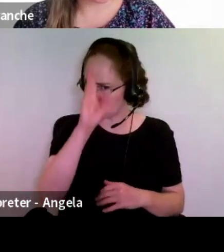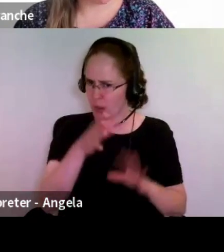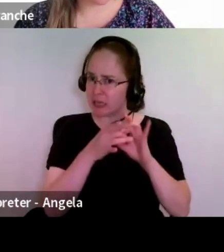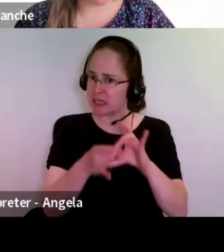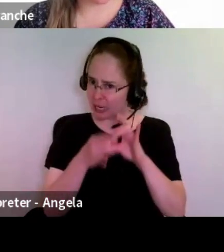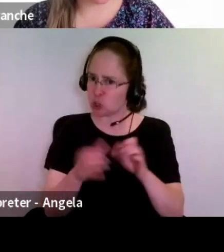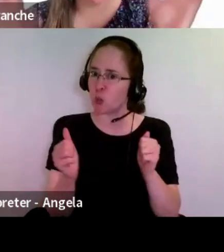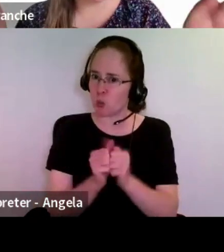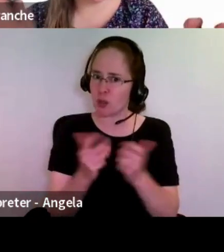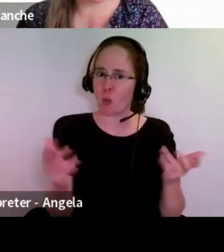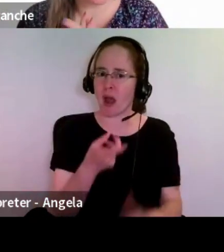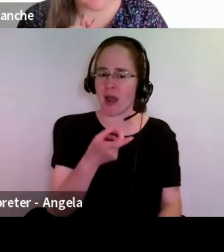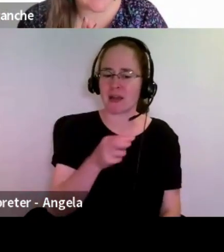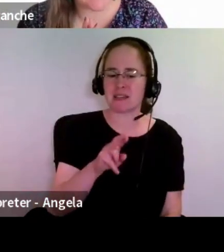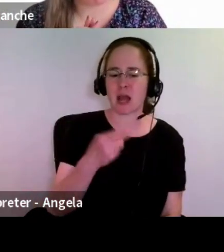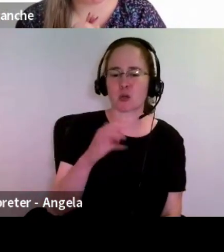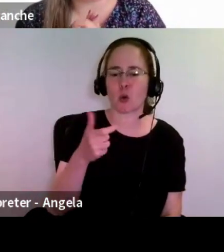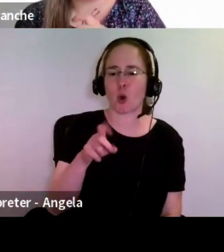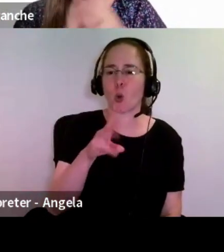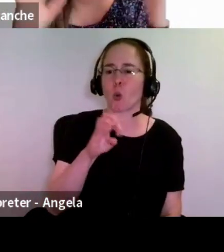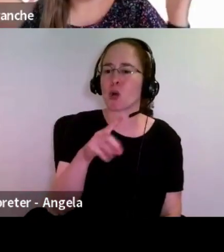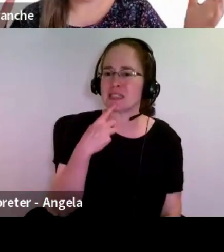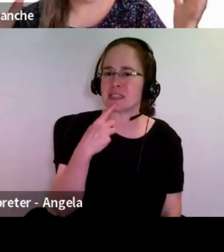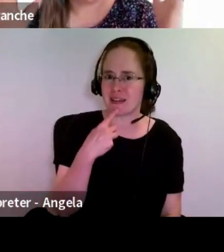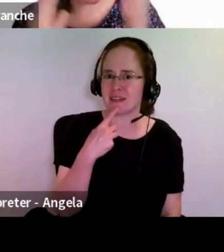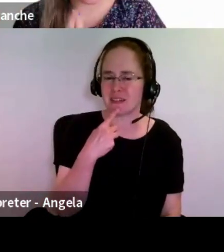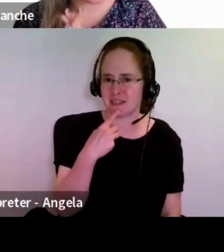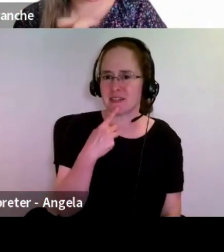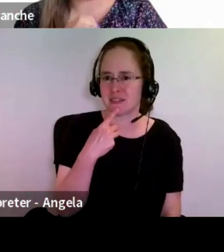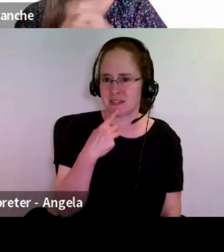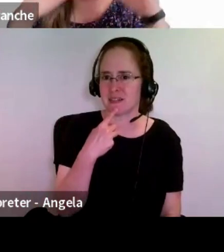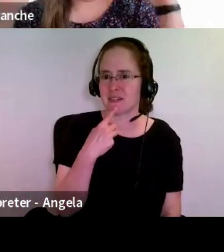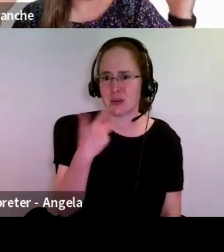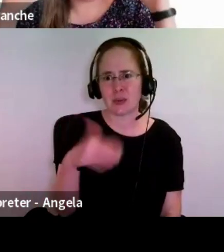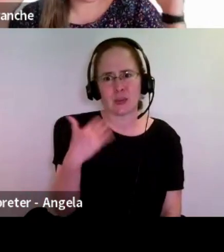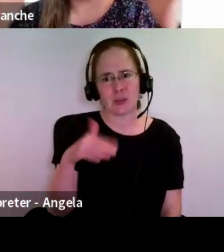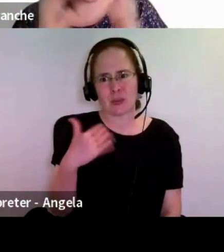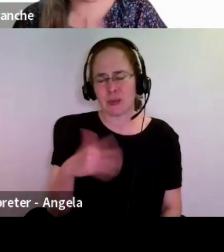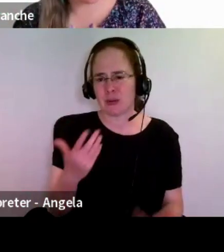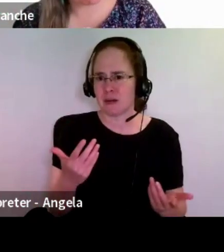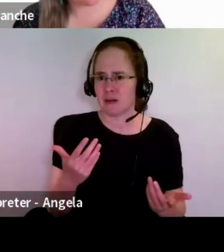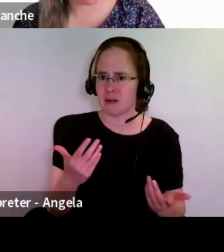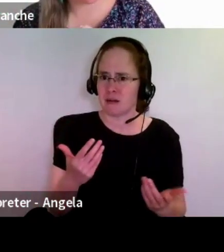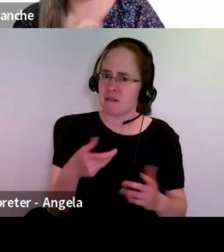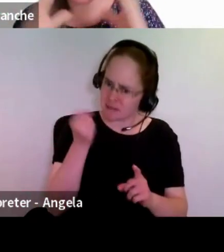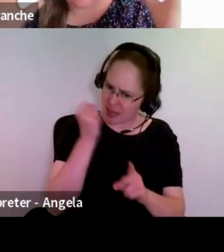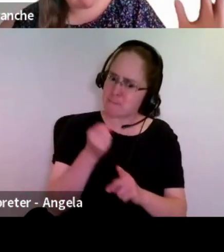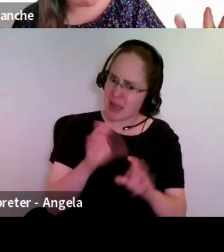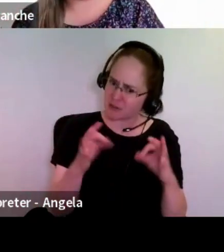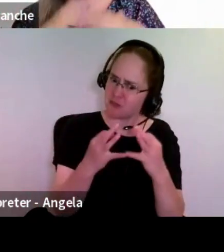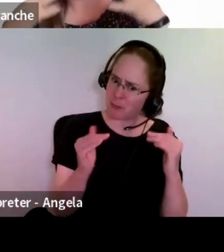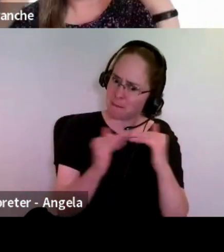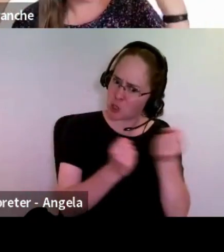to what Dr. Hodewood is saying about the biggest impact of family peer support is